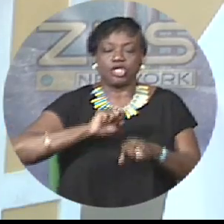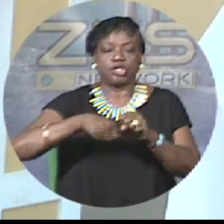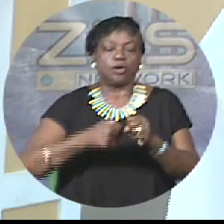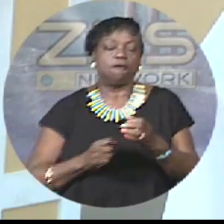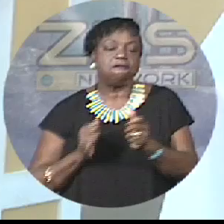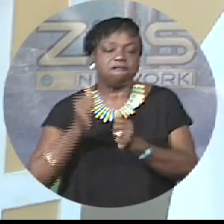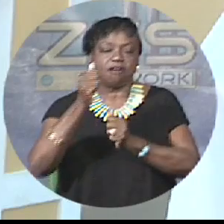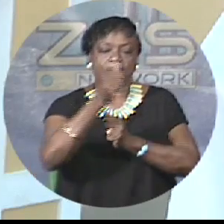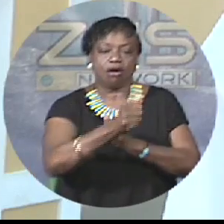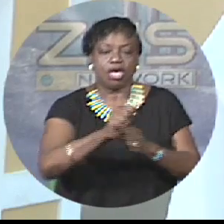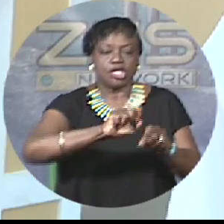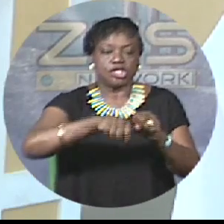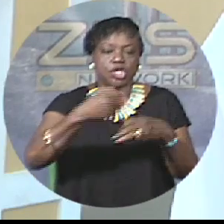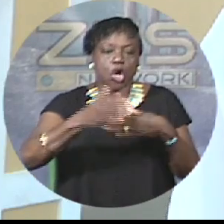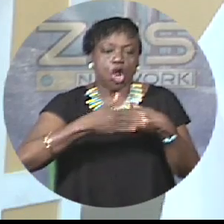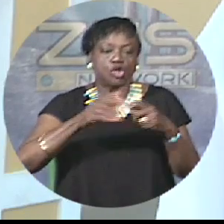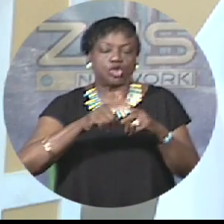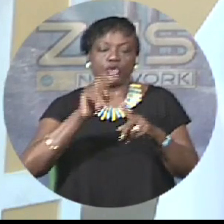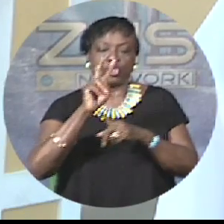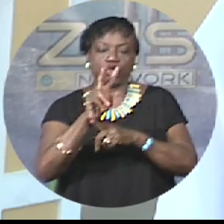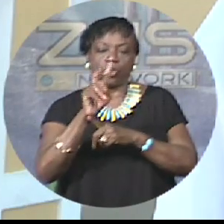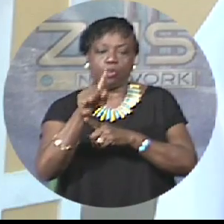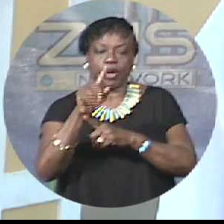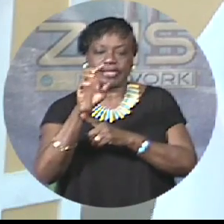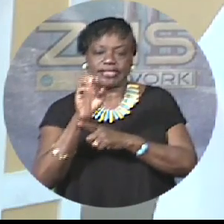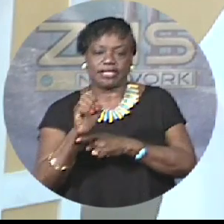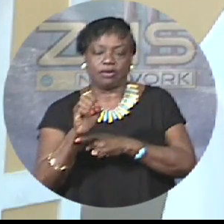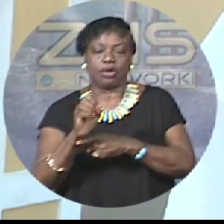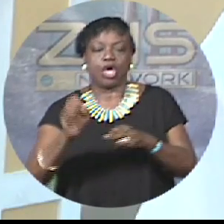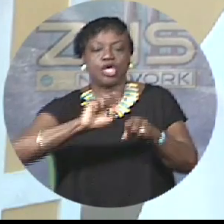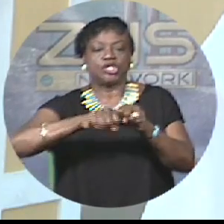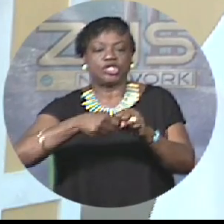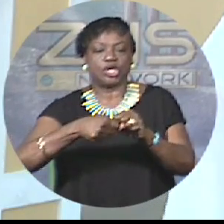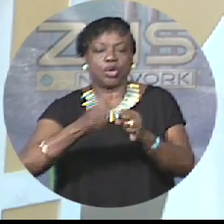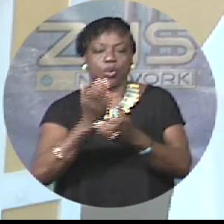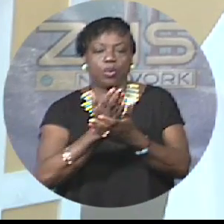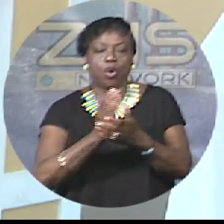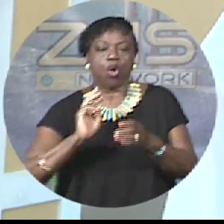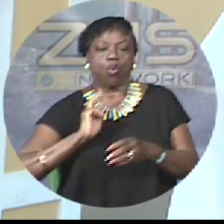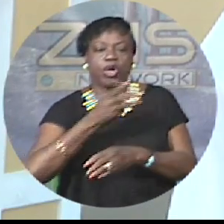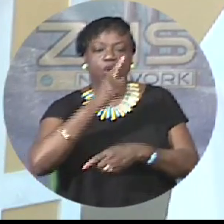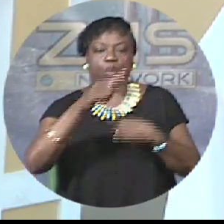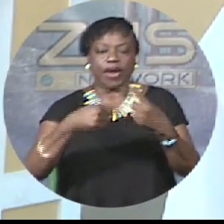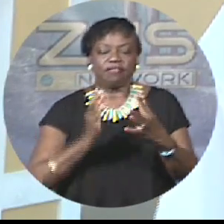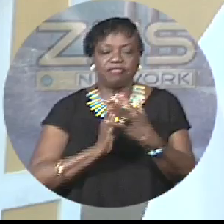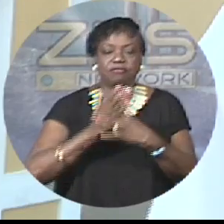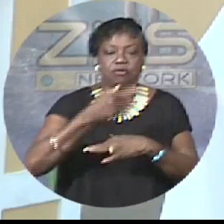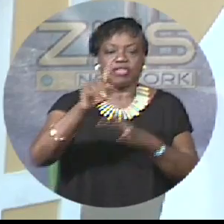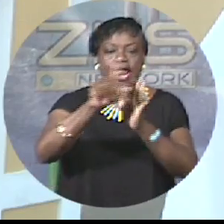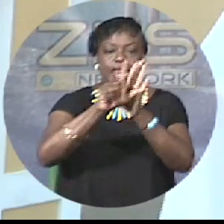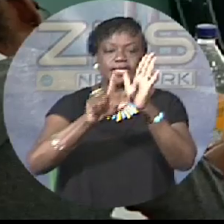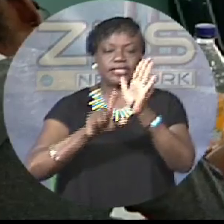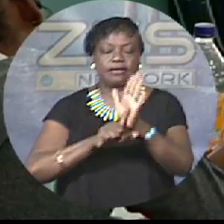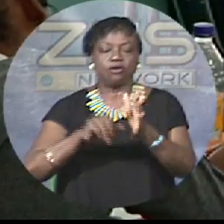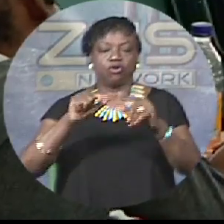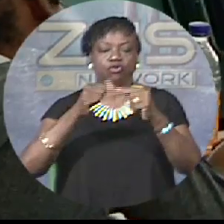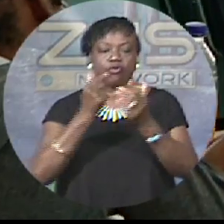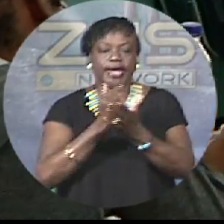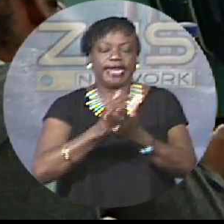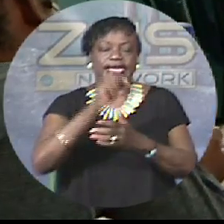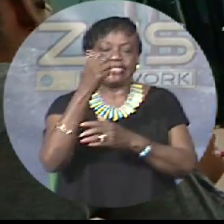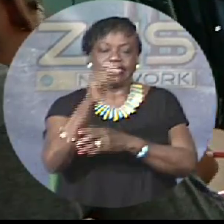2-point. And so what we did is that we went through the lesson grade 10 and 11 and placed them in summer